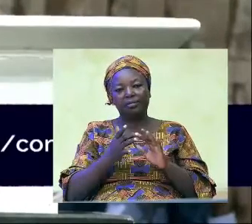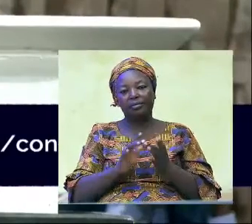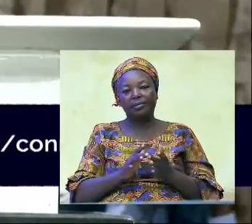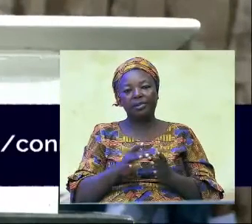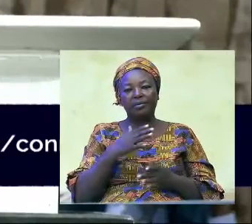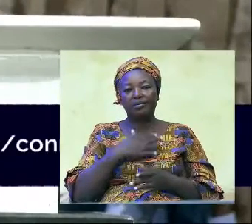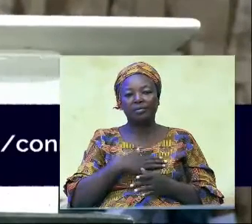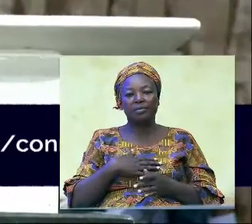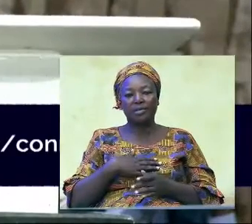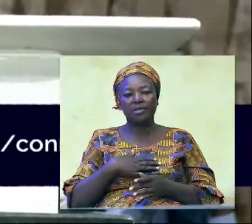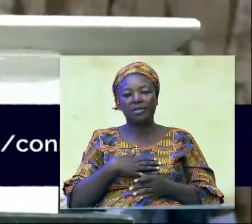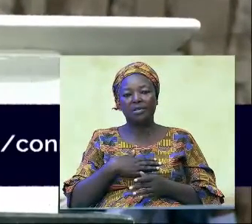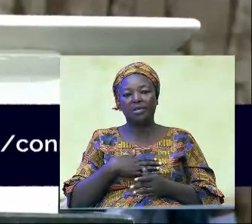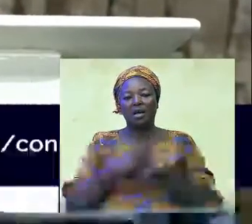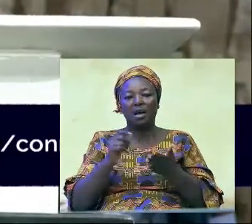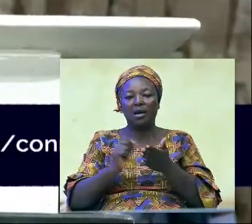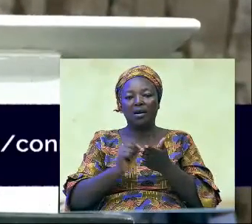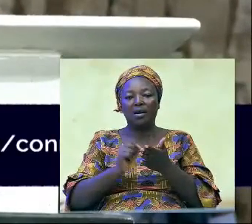too.